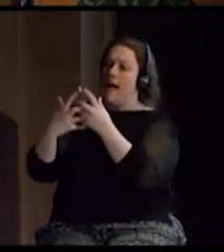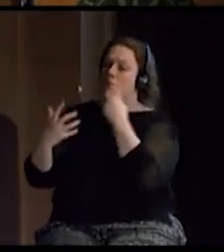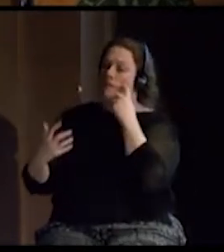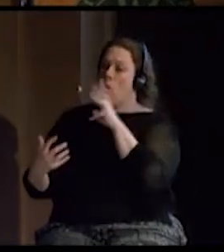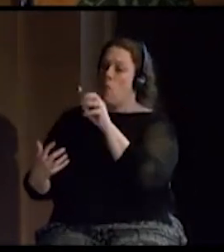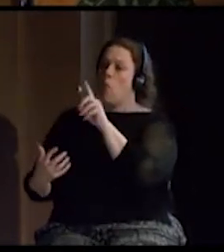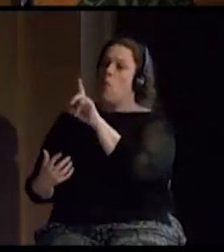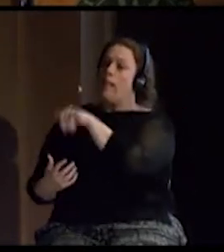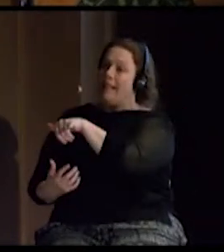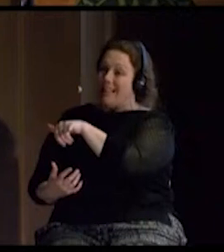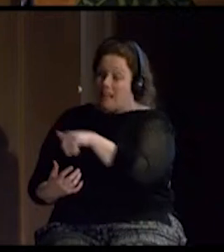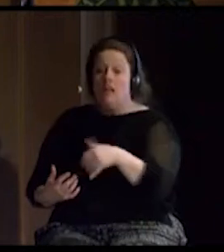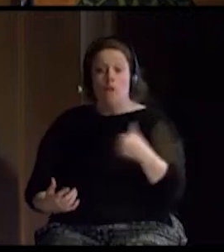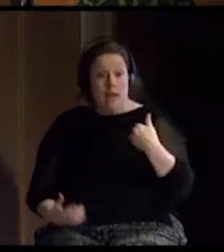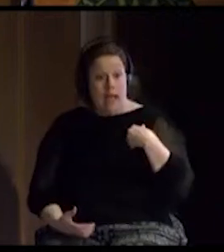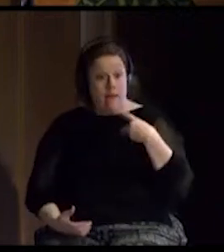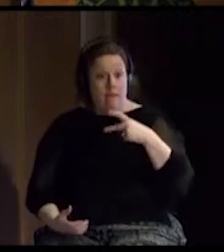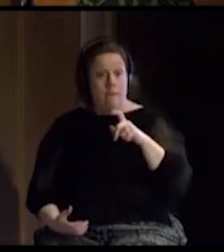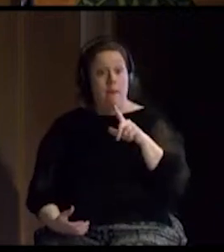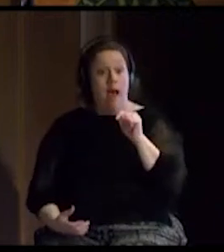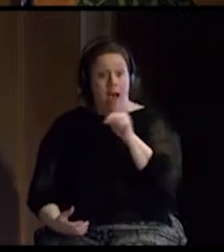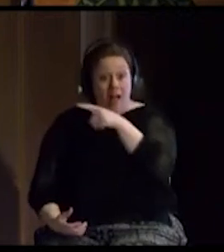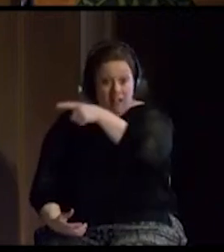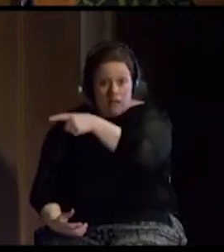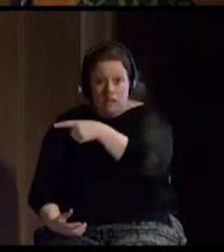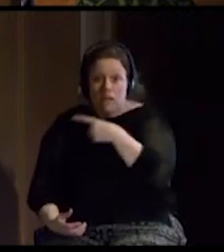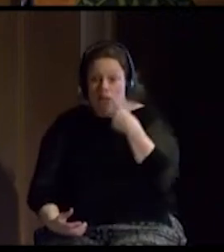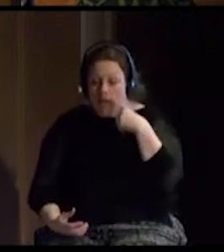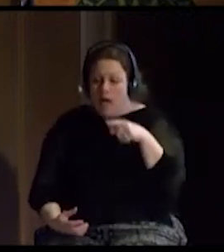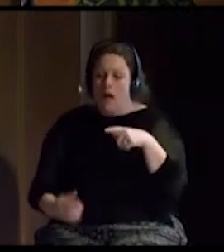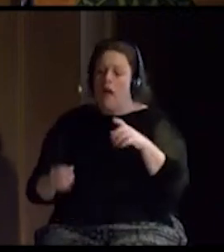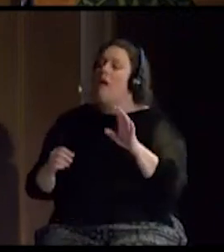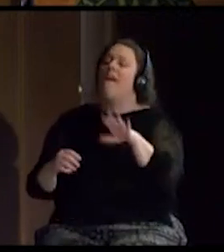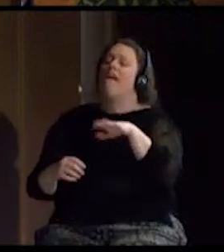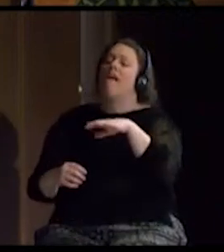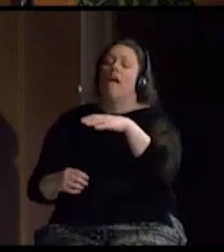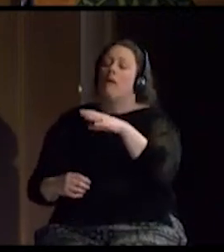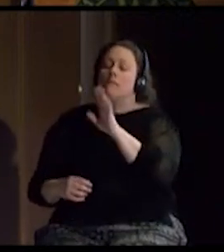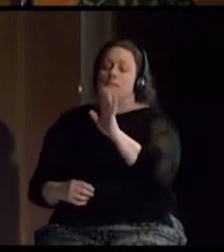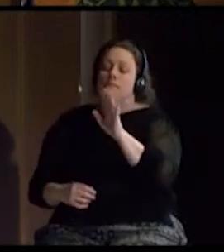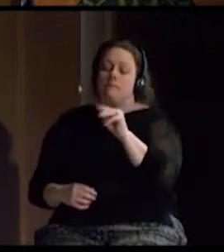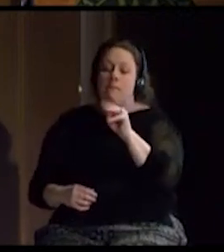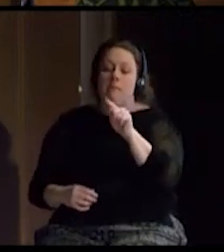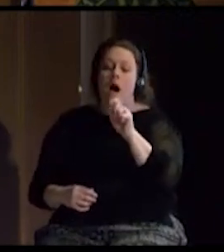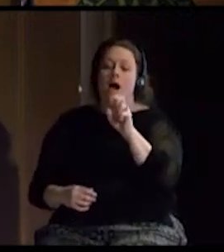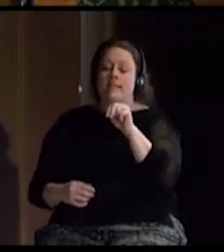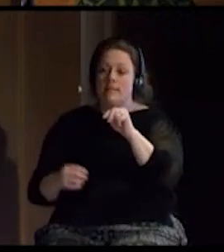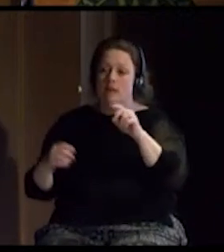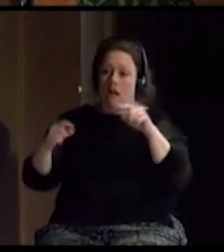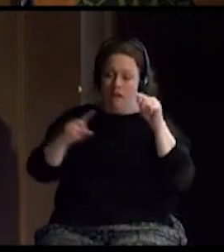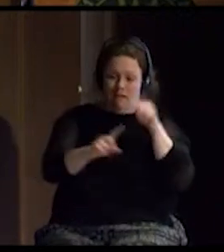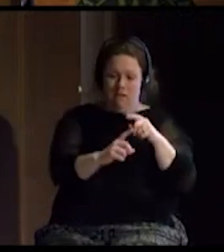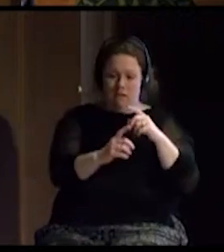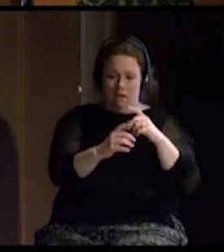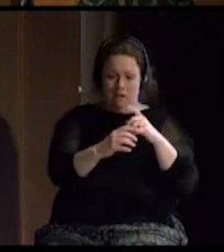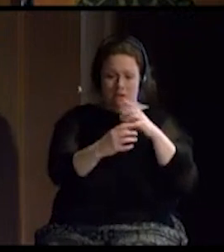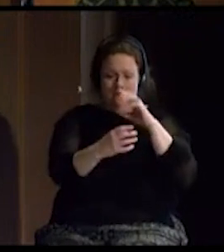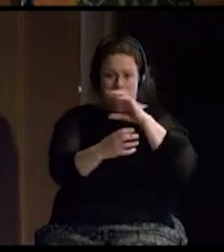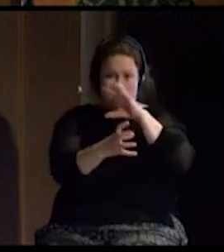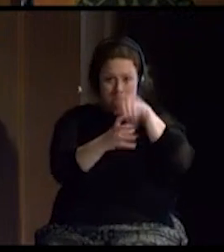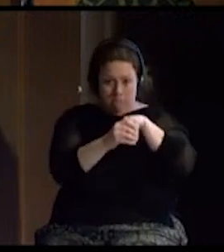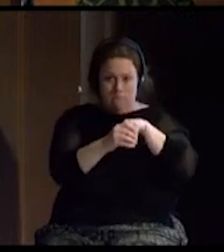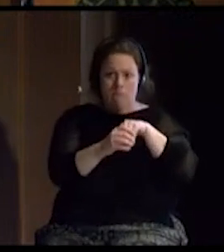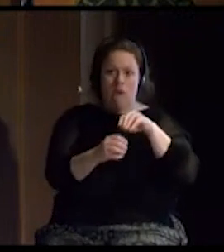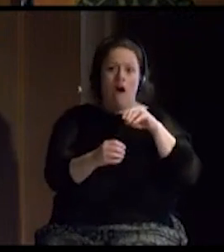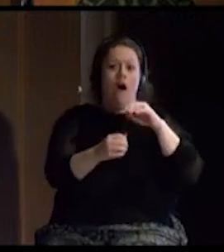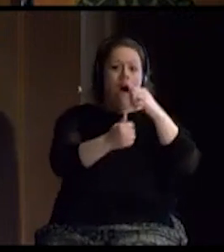mutton, and he clearly is not a short-haired dog. And also, in archival records, he was identified as the type of